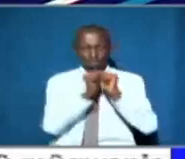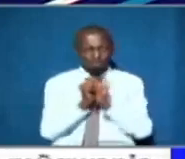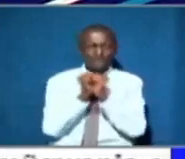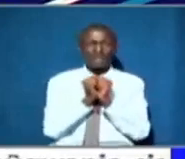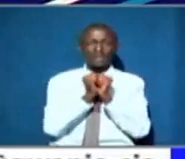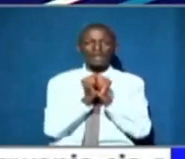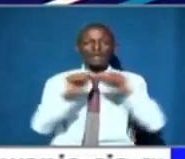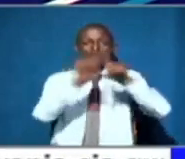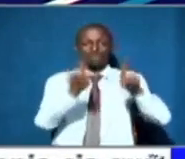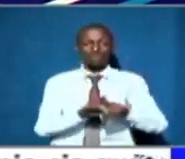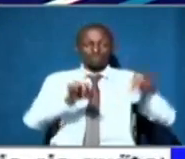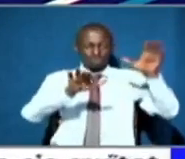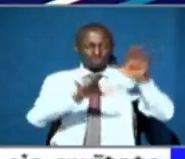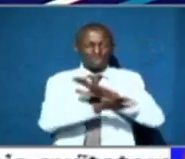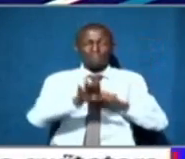nake ni athondekete sub county